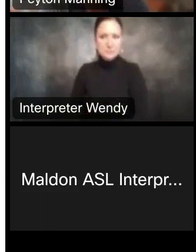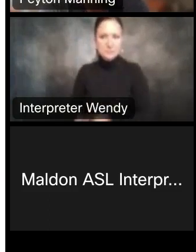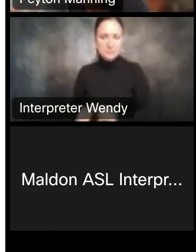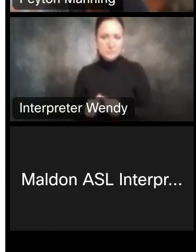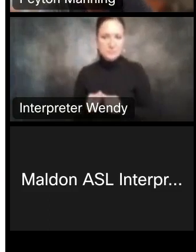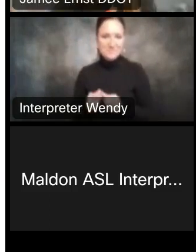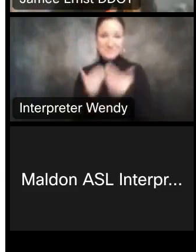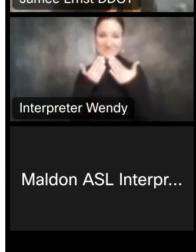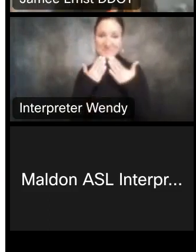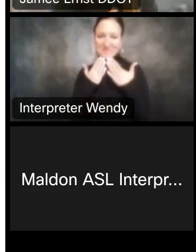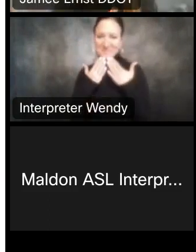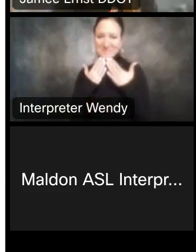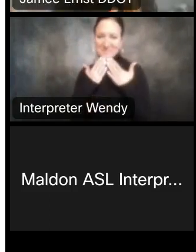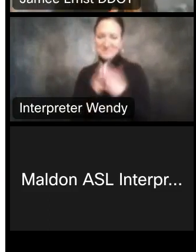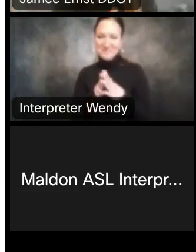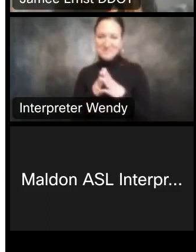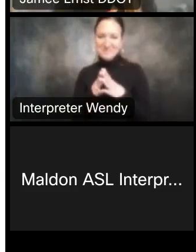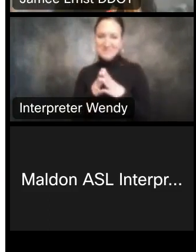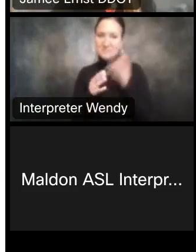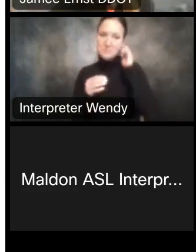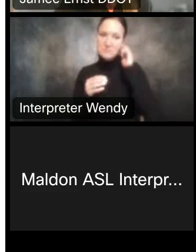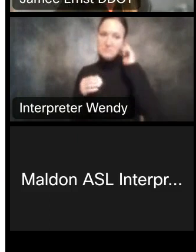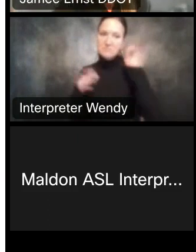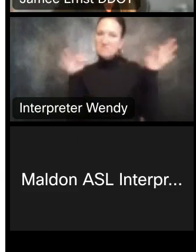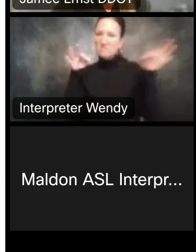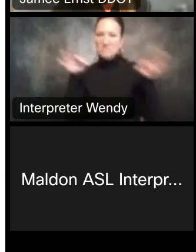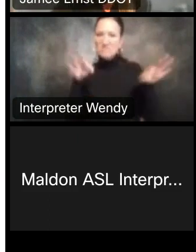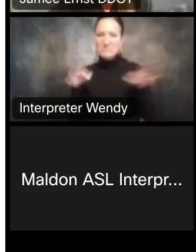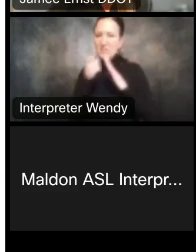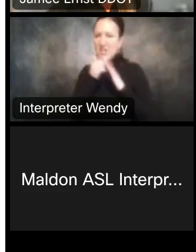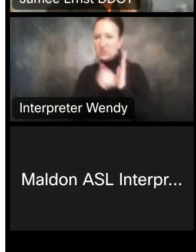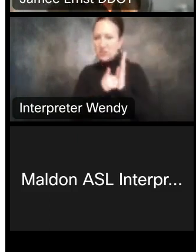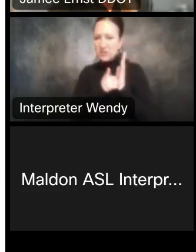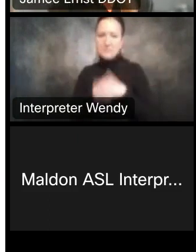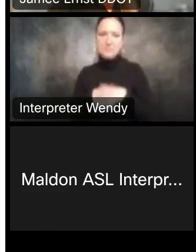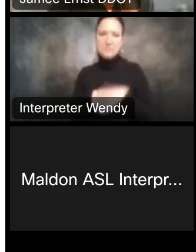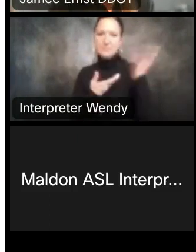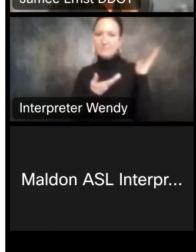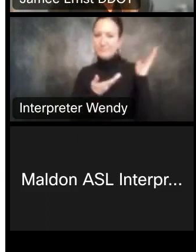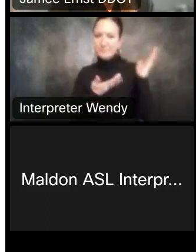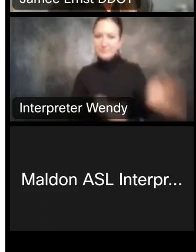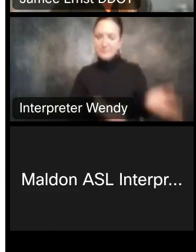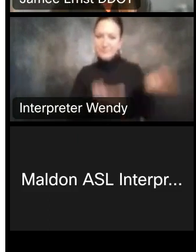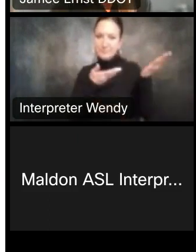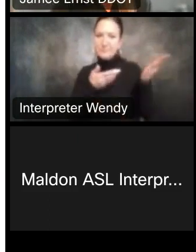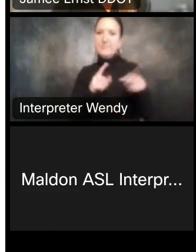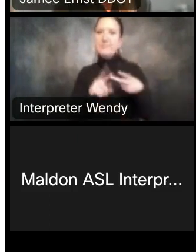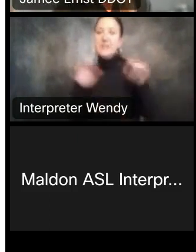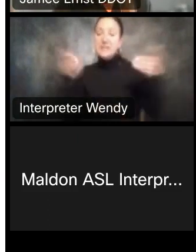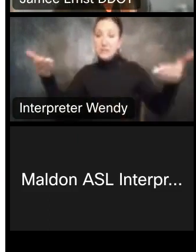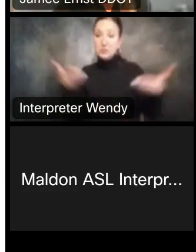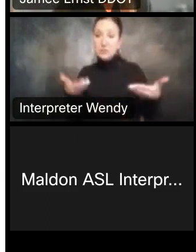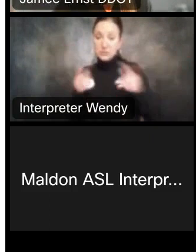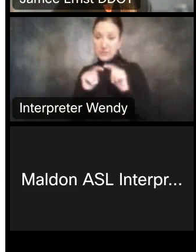Great, thank you so much, Peyton. So I'll go through our agenda for the evening. I'll give a brief introduction of the project team